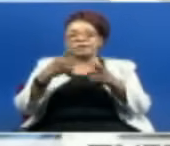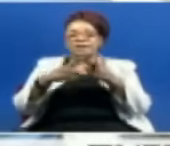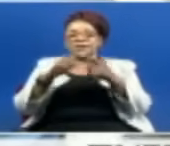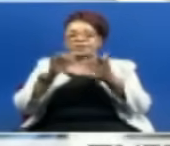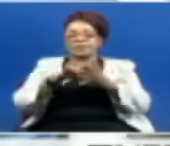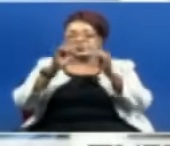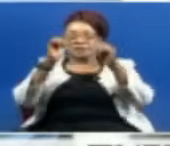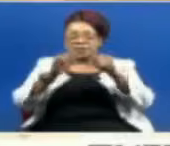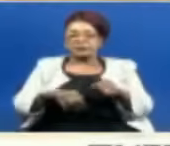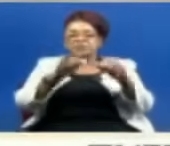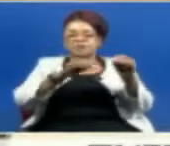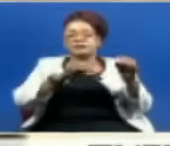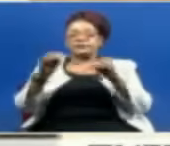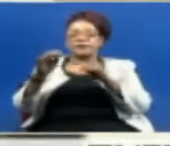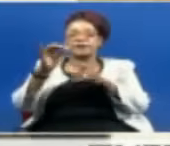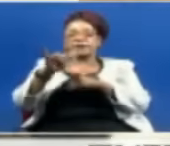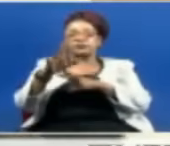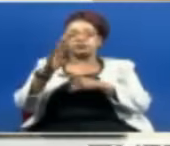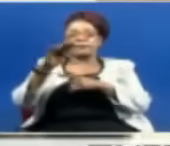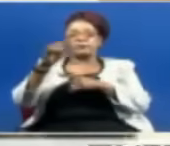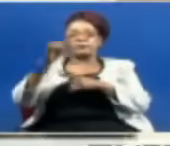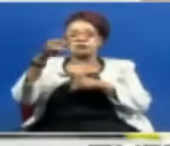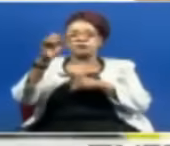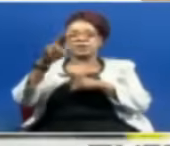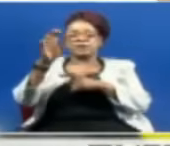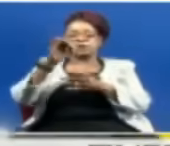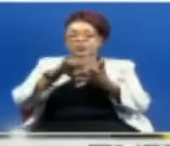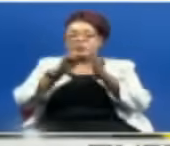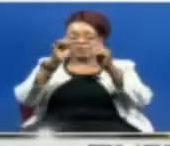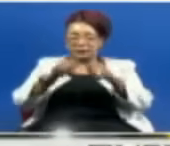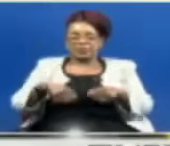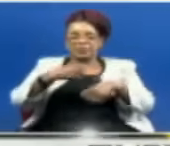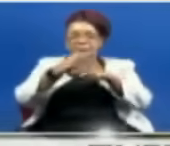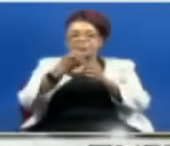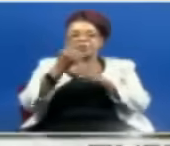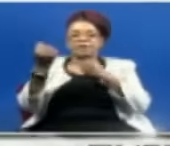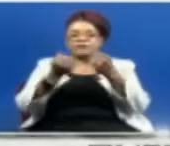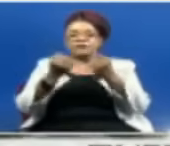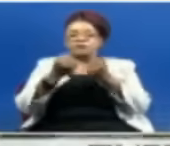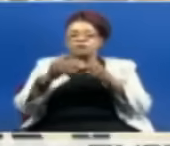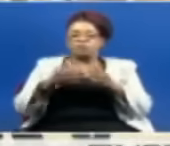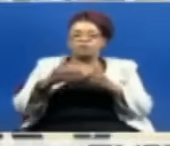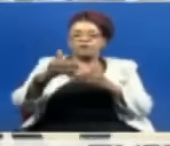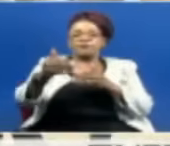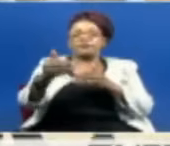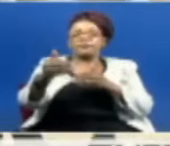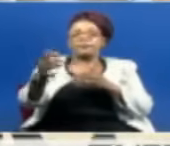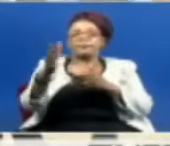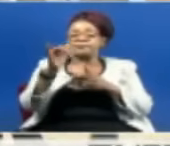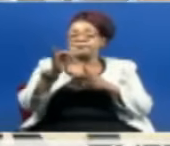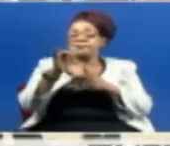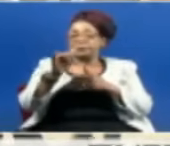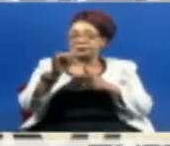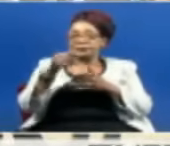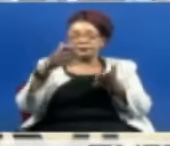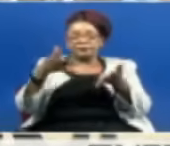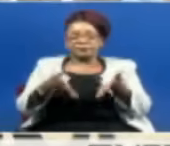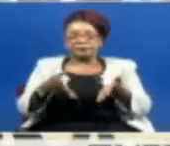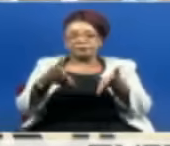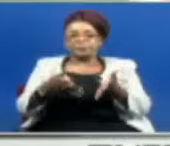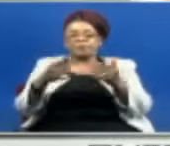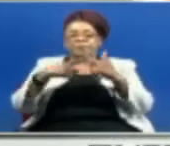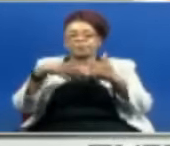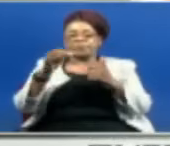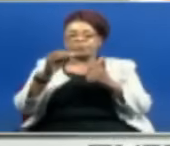transfer the current to the motor, so that now the motor can propel the vehicle and it start moving. The speed, the testing speed at the moment, it is 60 kilometers per hour.